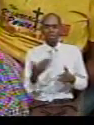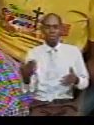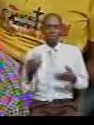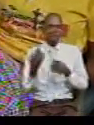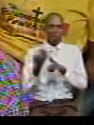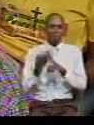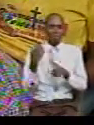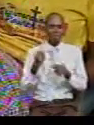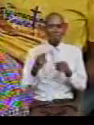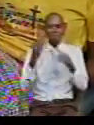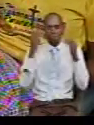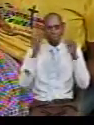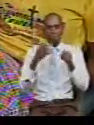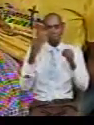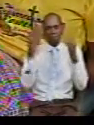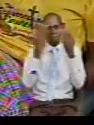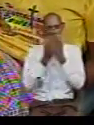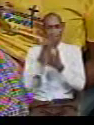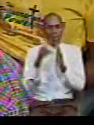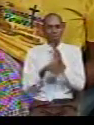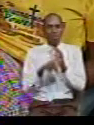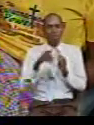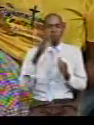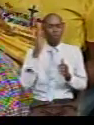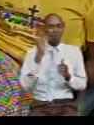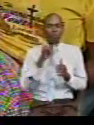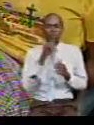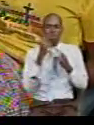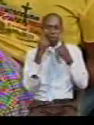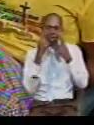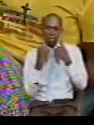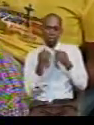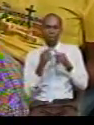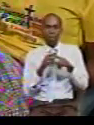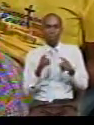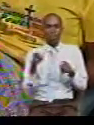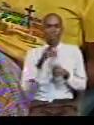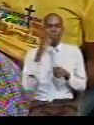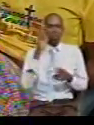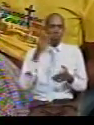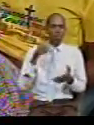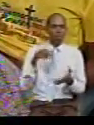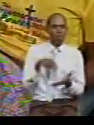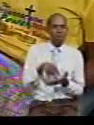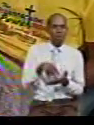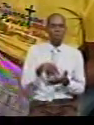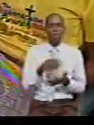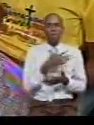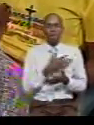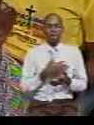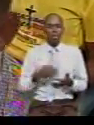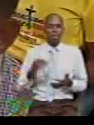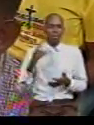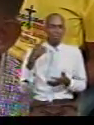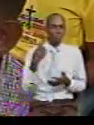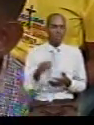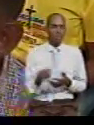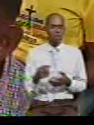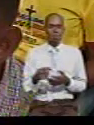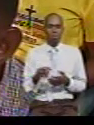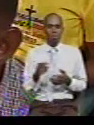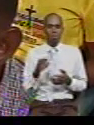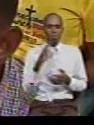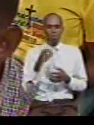cry. You will stand. And your shield of faith will break and